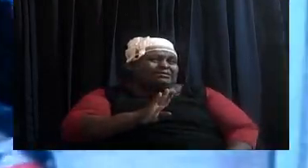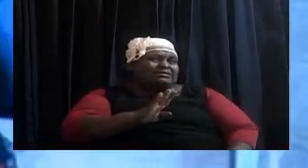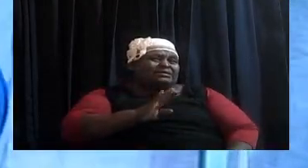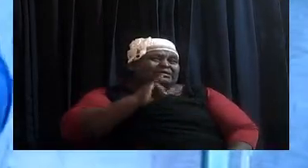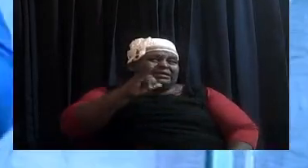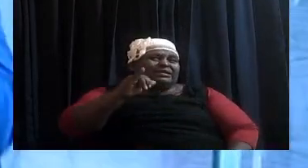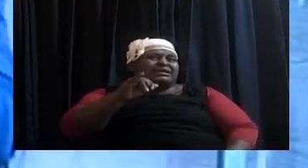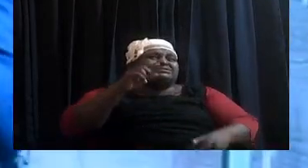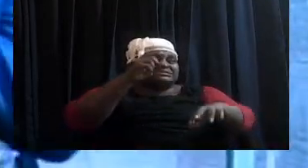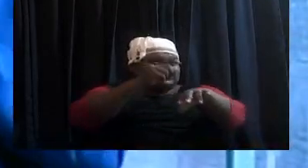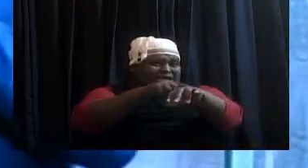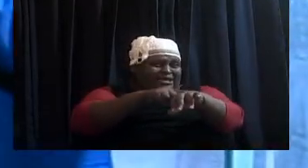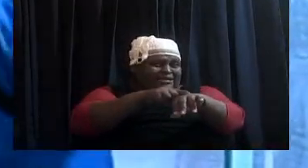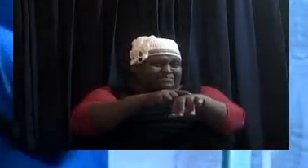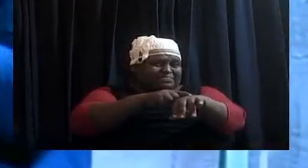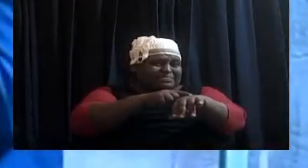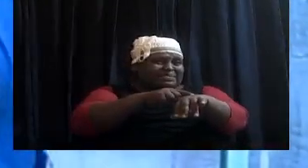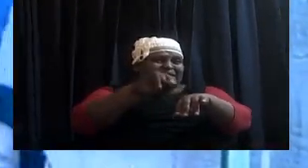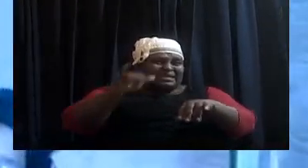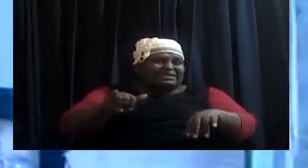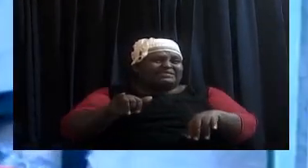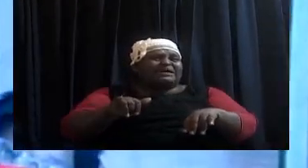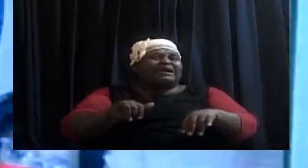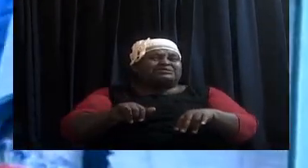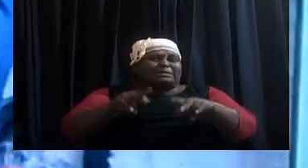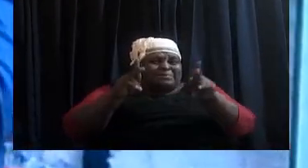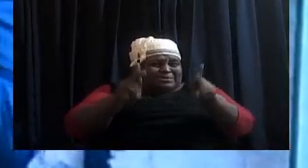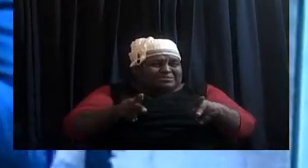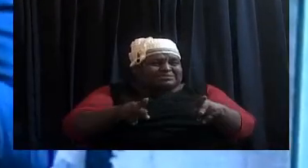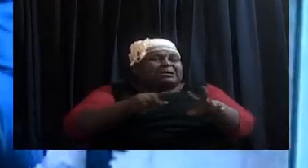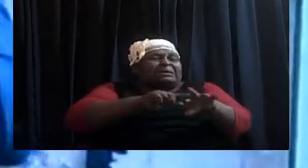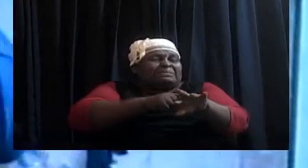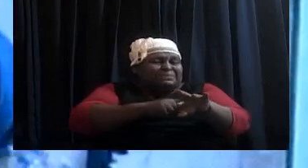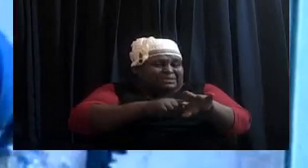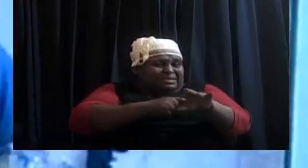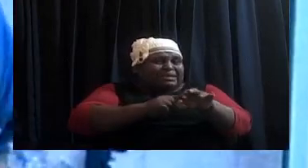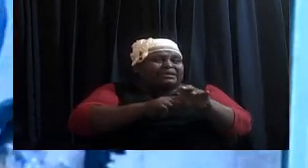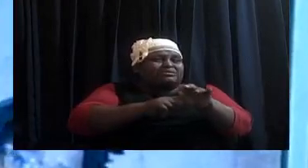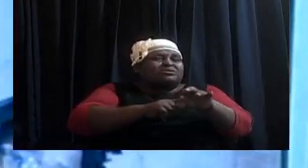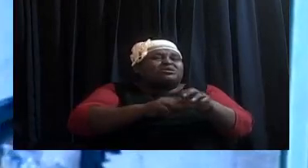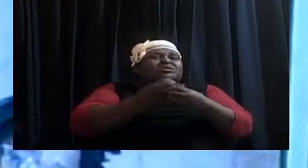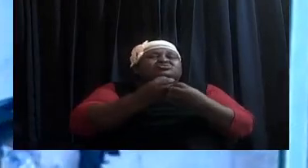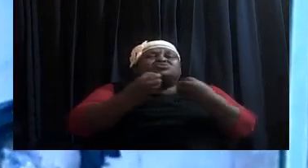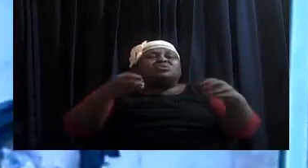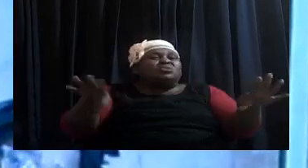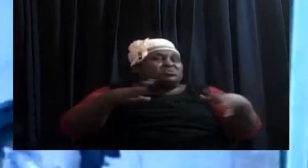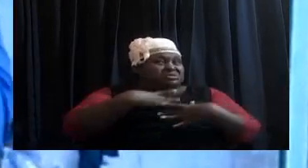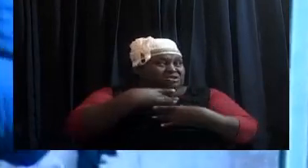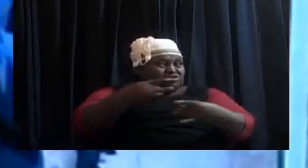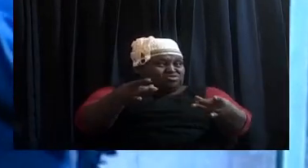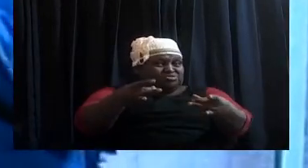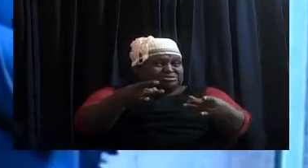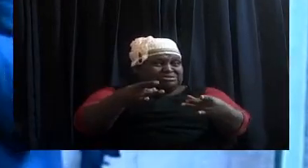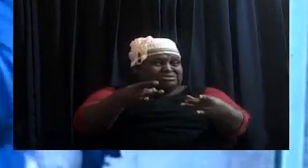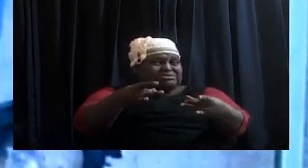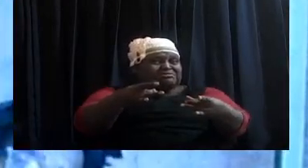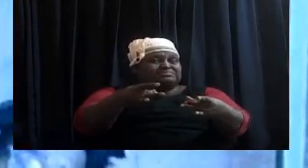the moment that person begin to lose interest